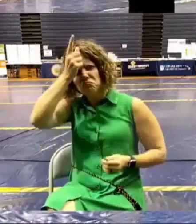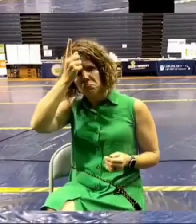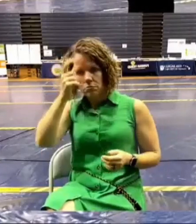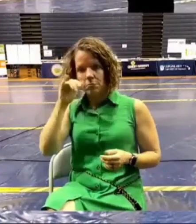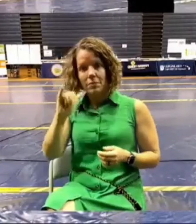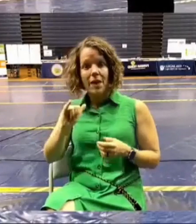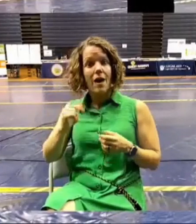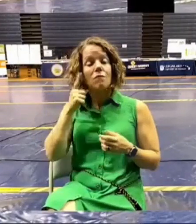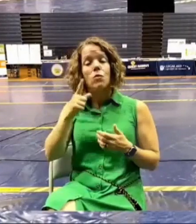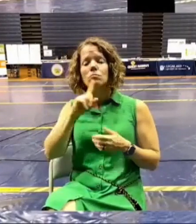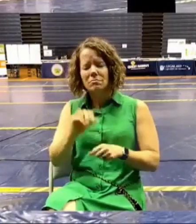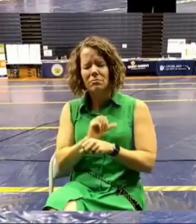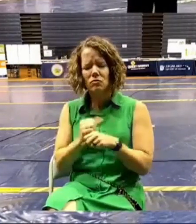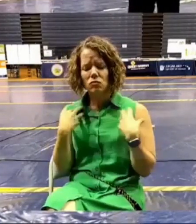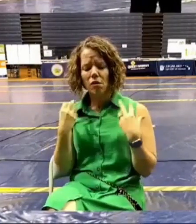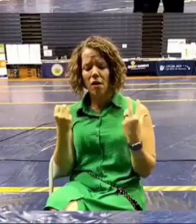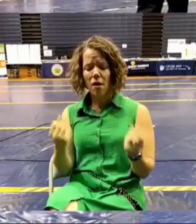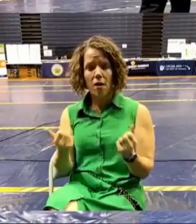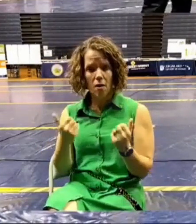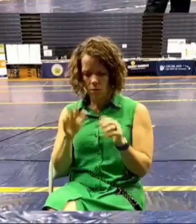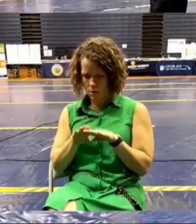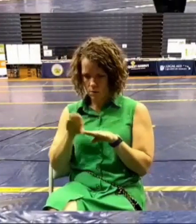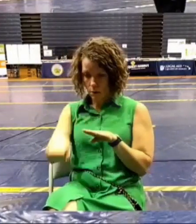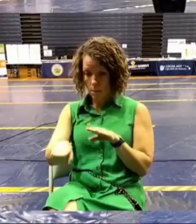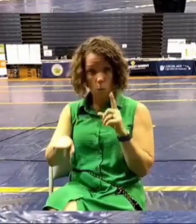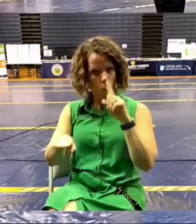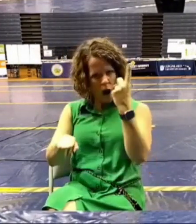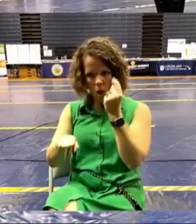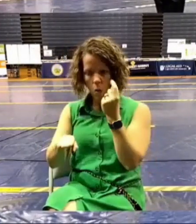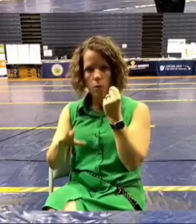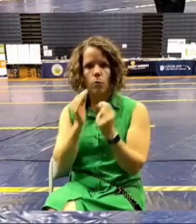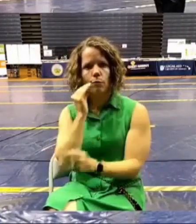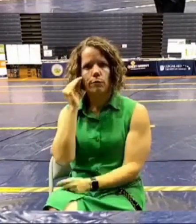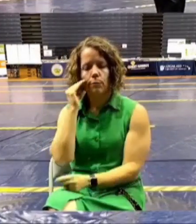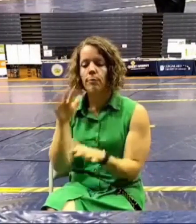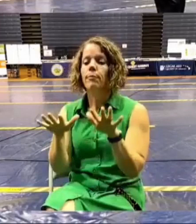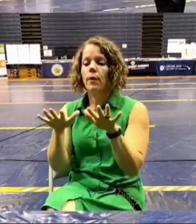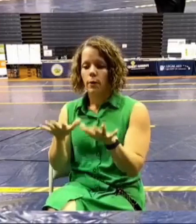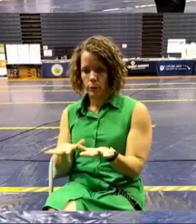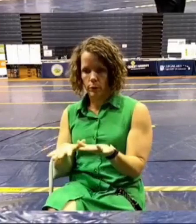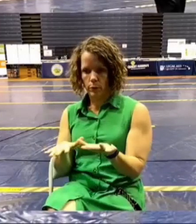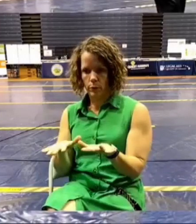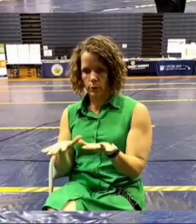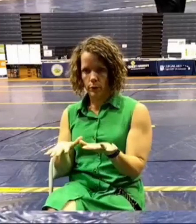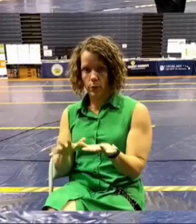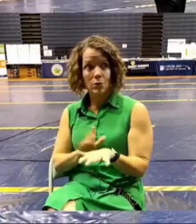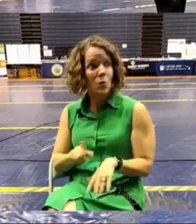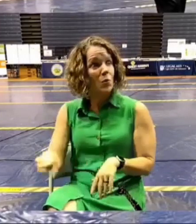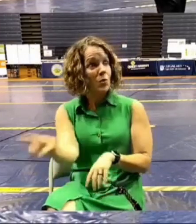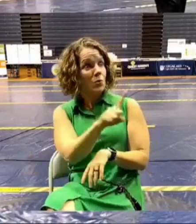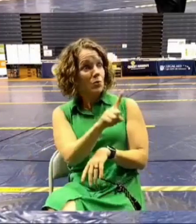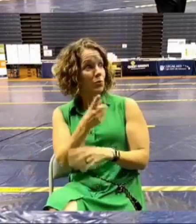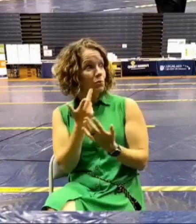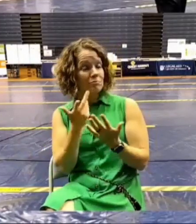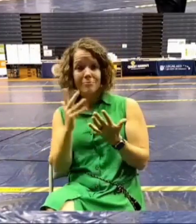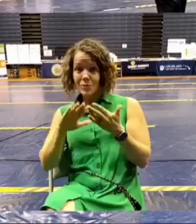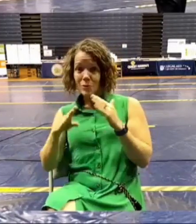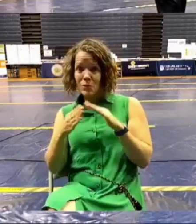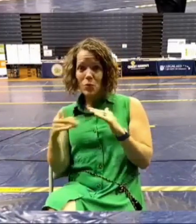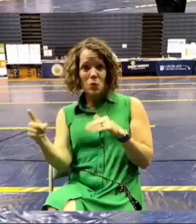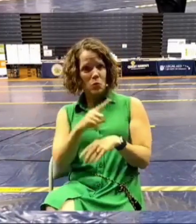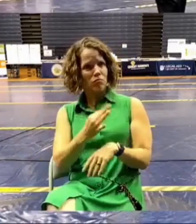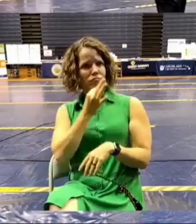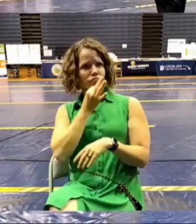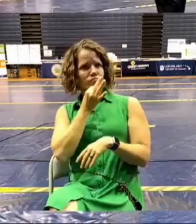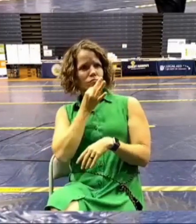recovery. And so we want to make sure that we are listening to the community. You guys are the experts, right? You know